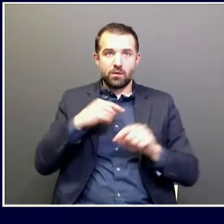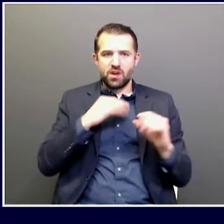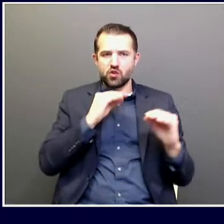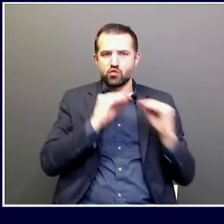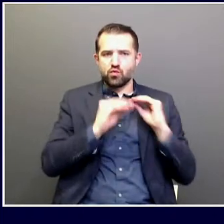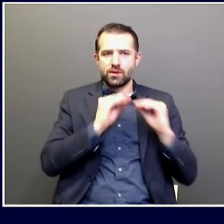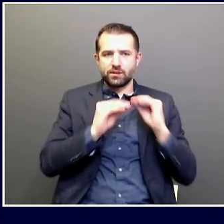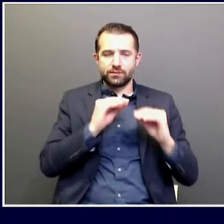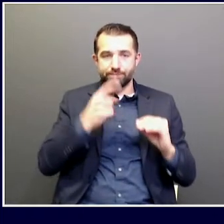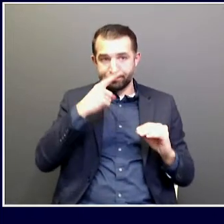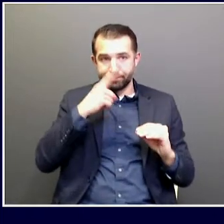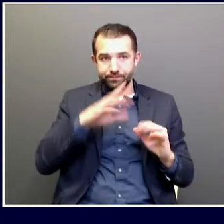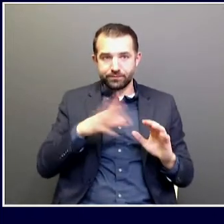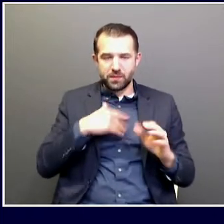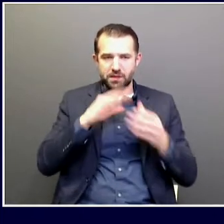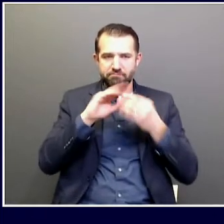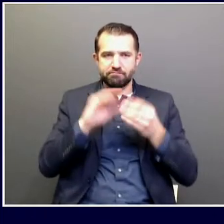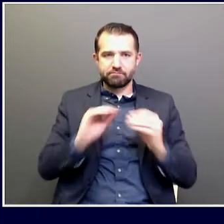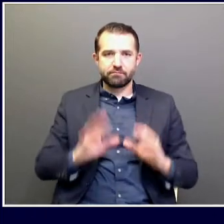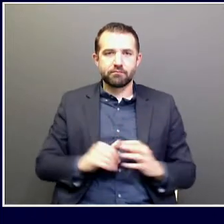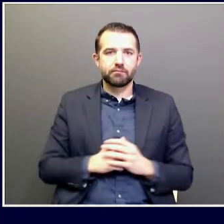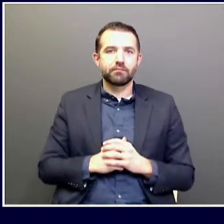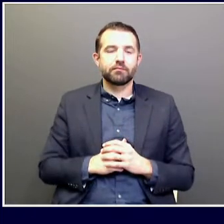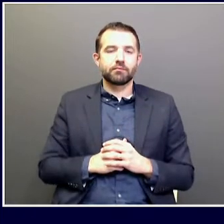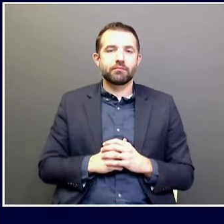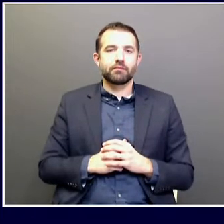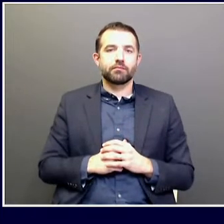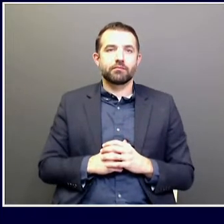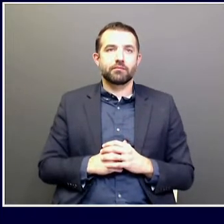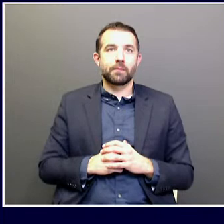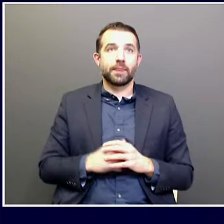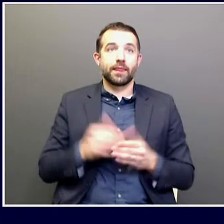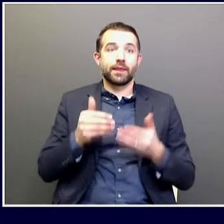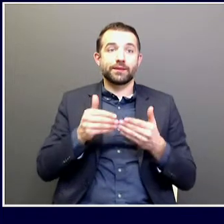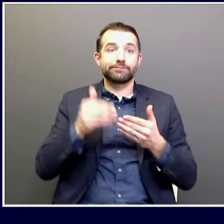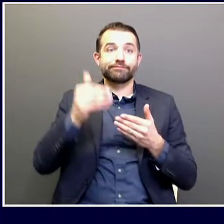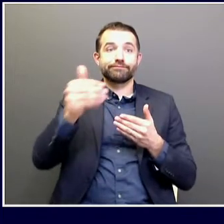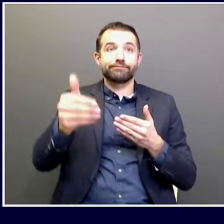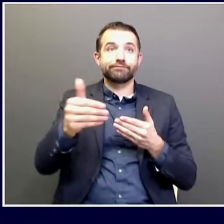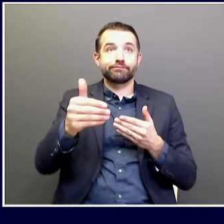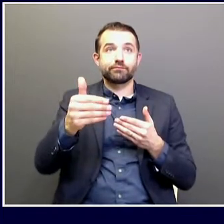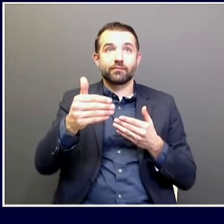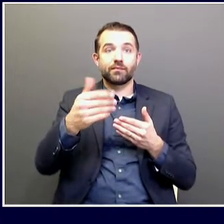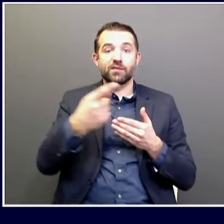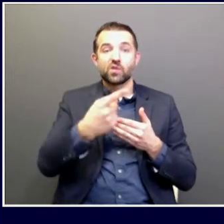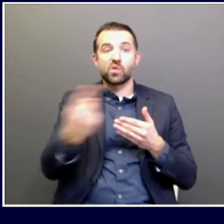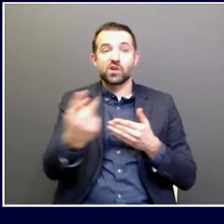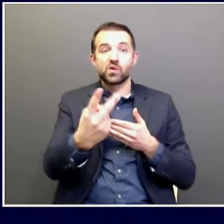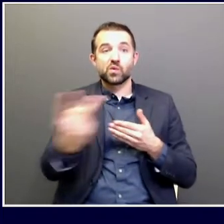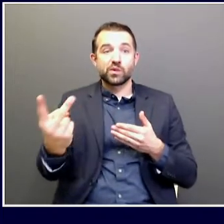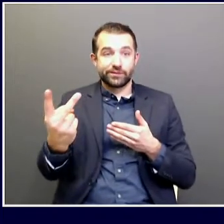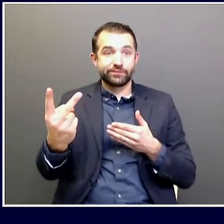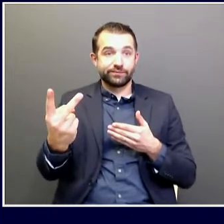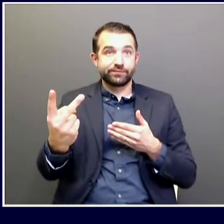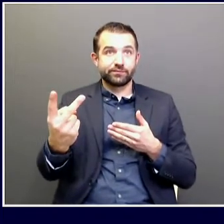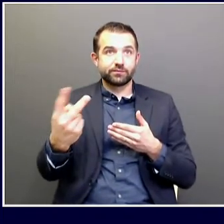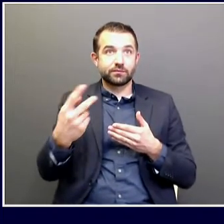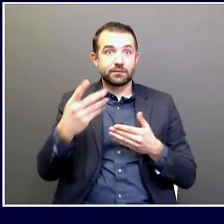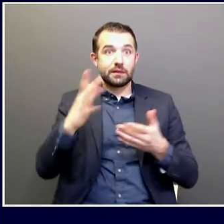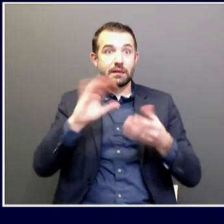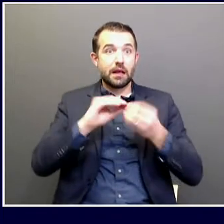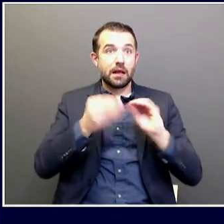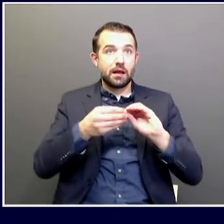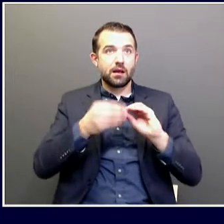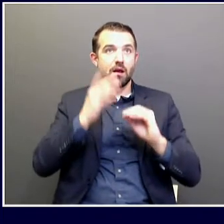next at least incubation period will stay at this level and also at least rise in the near term, just based